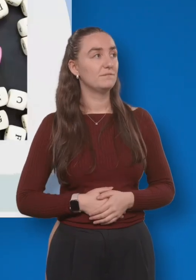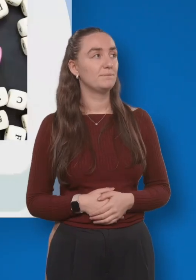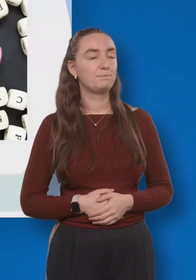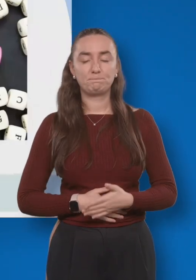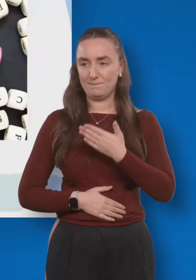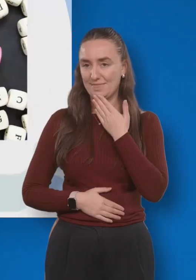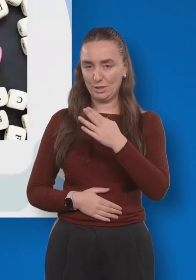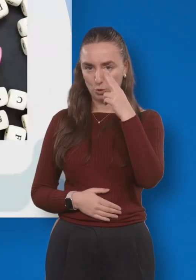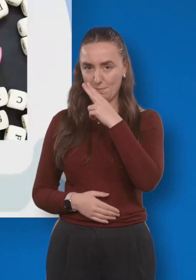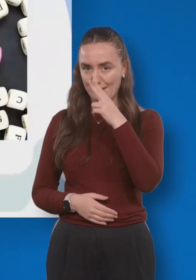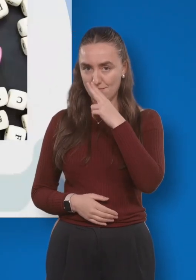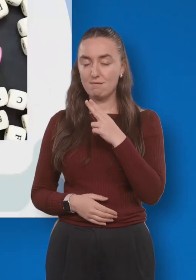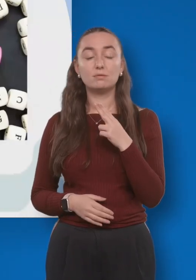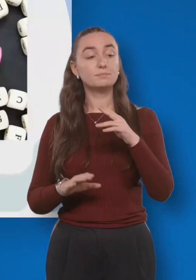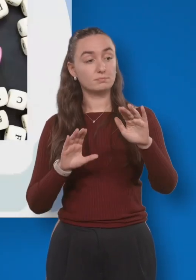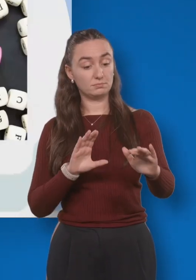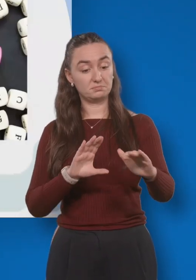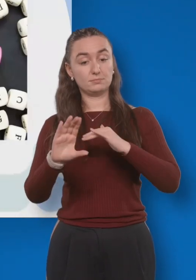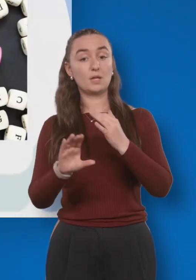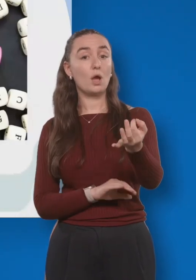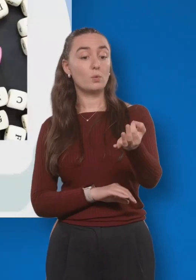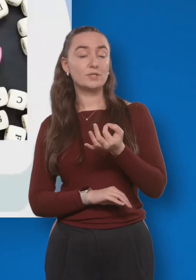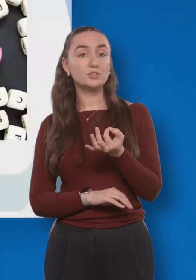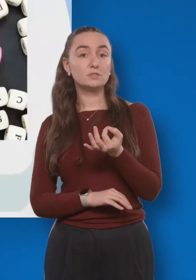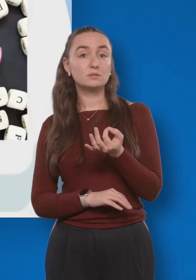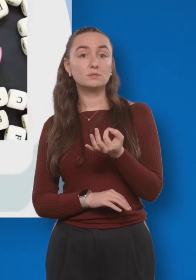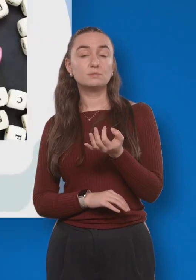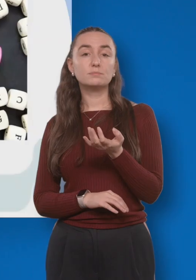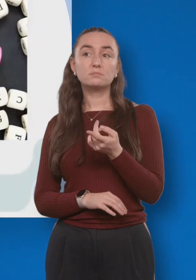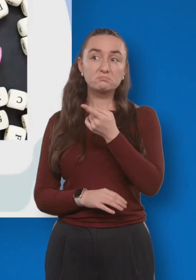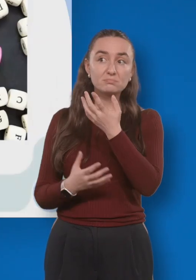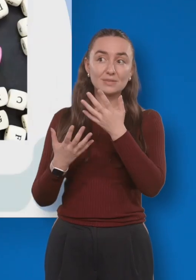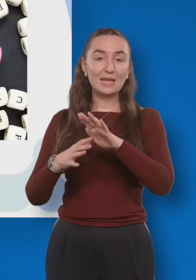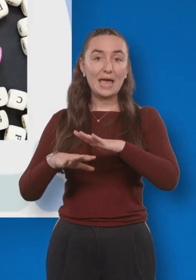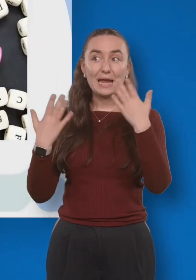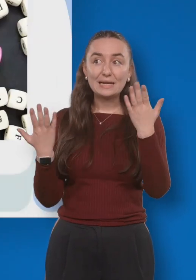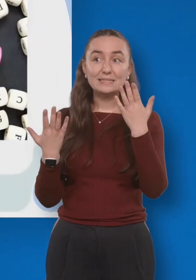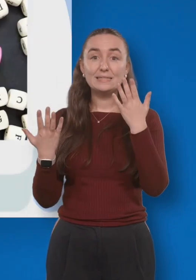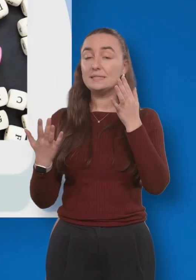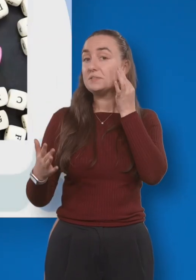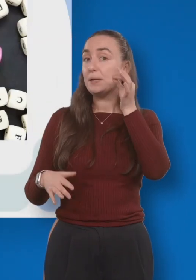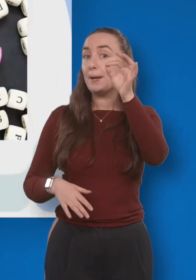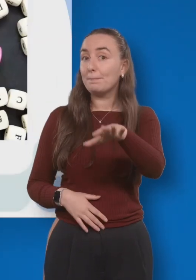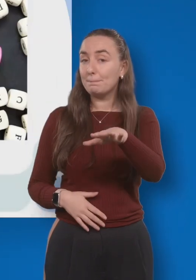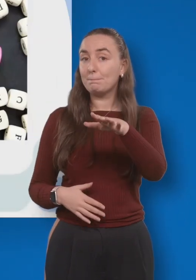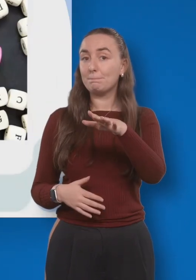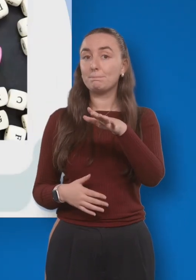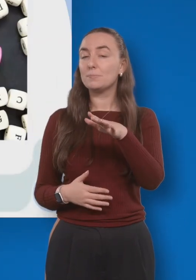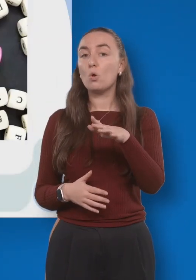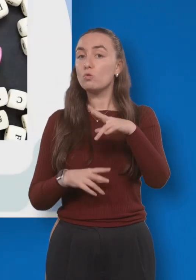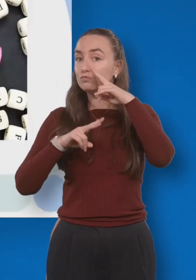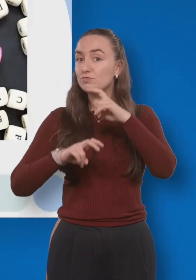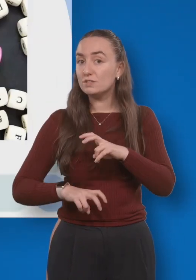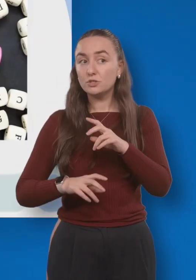Thanks, Jemina. And somebody is actually asking if you have any particular tips for early career